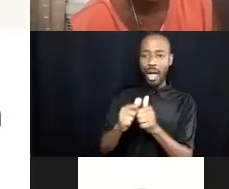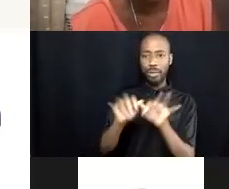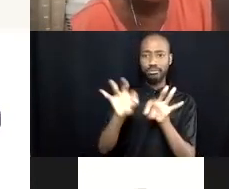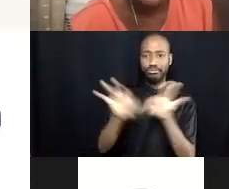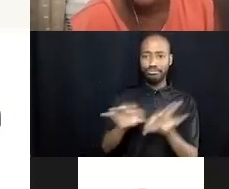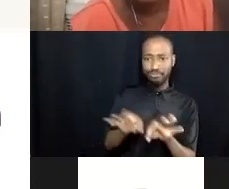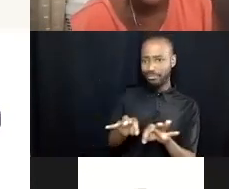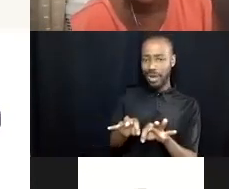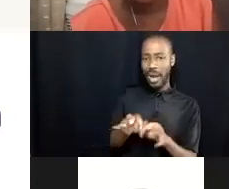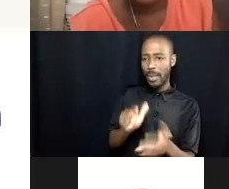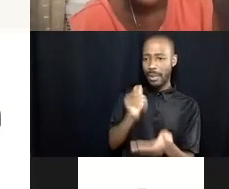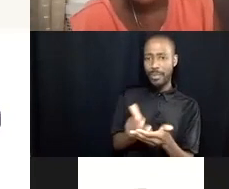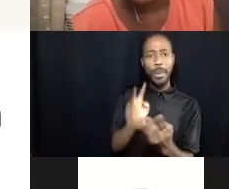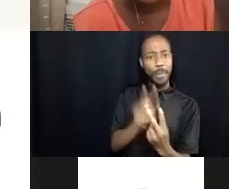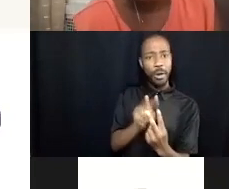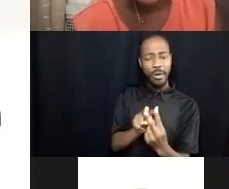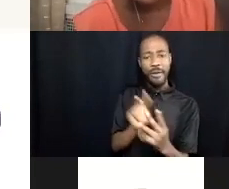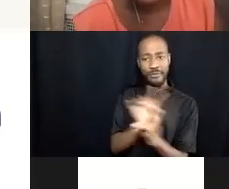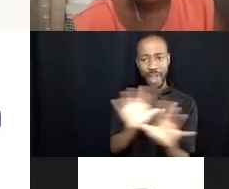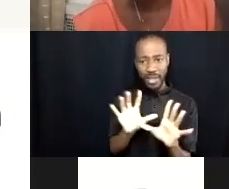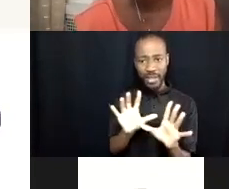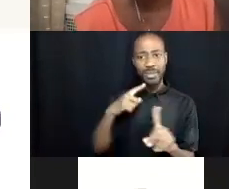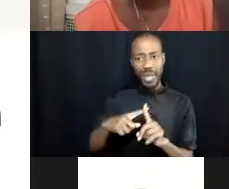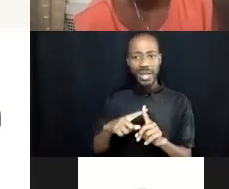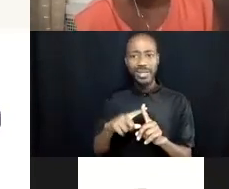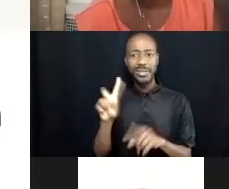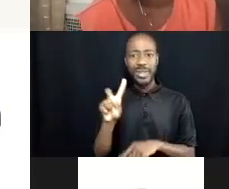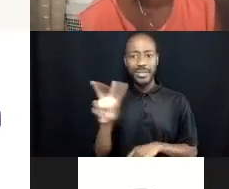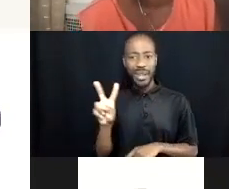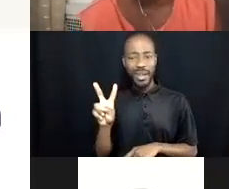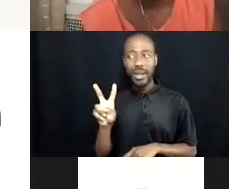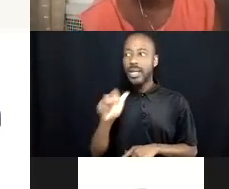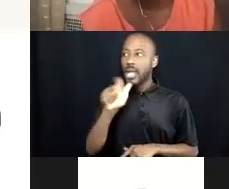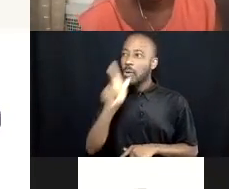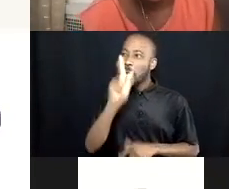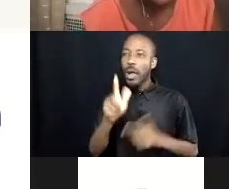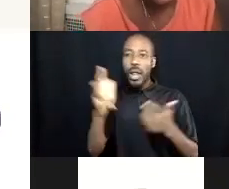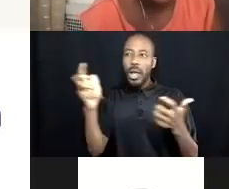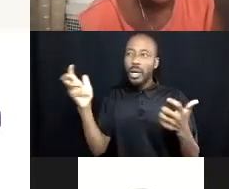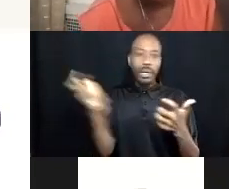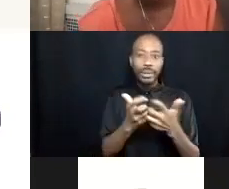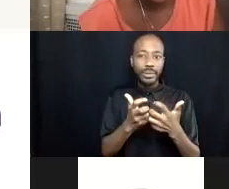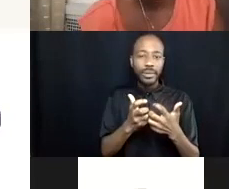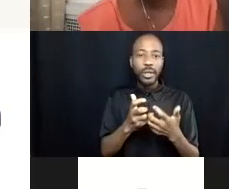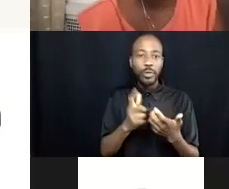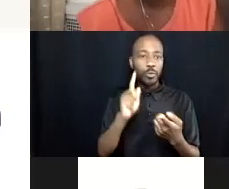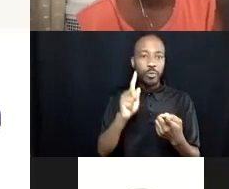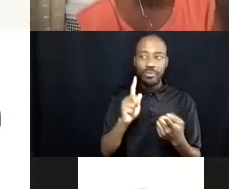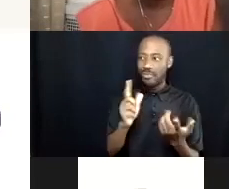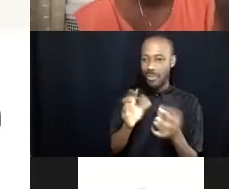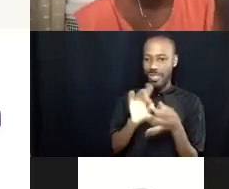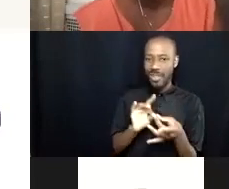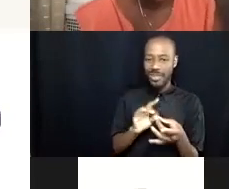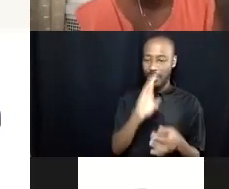violence and even domestic violence, it doesn't really mesh well or even map onto the kinds of relationships that Black trans